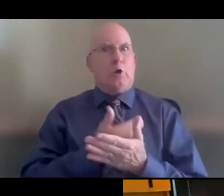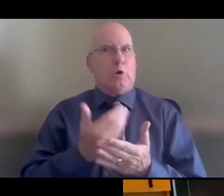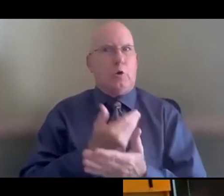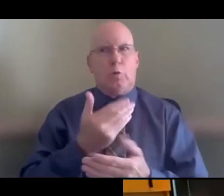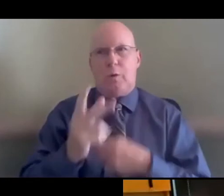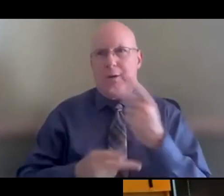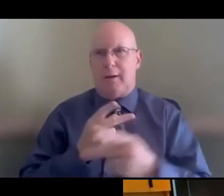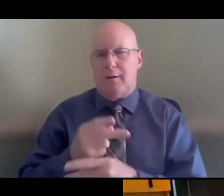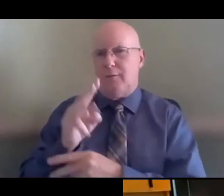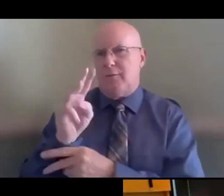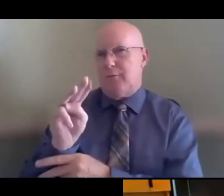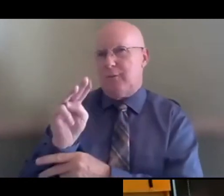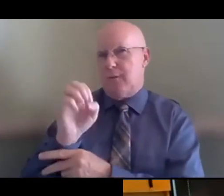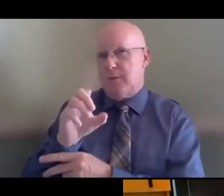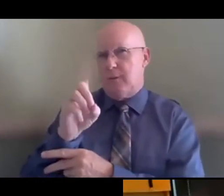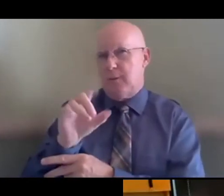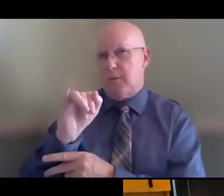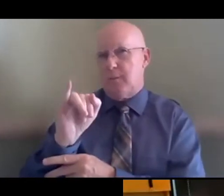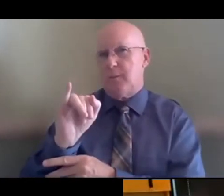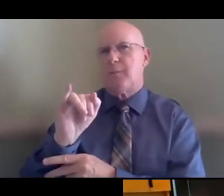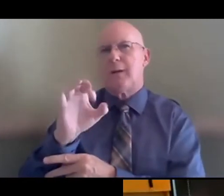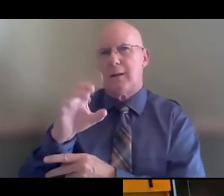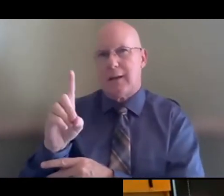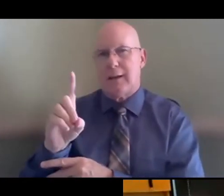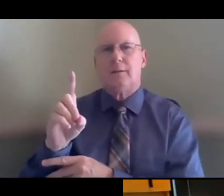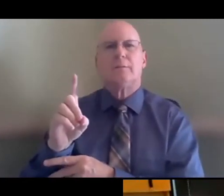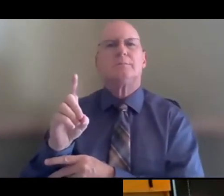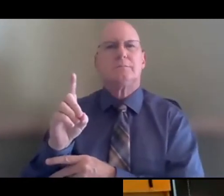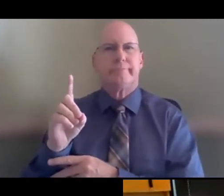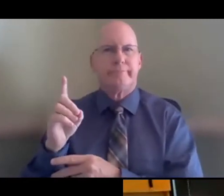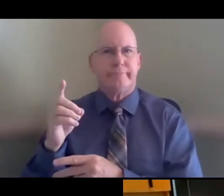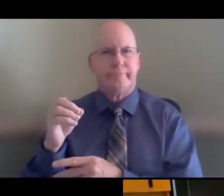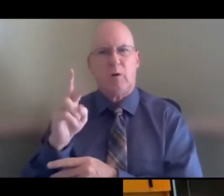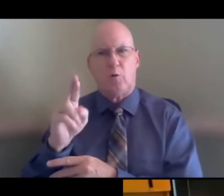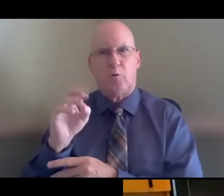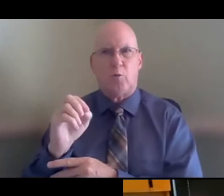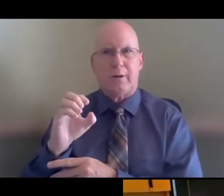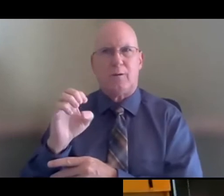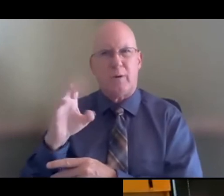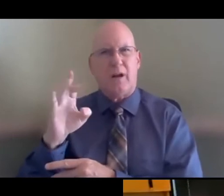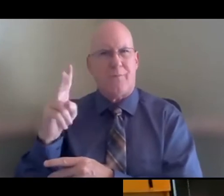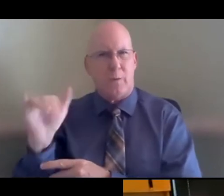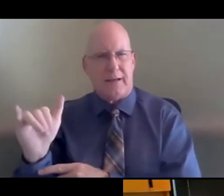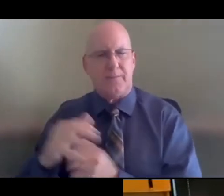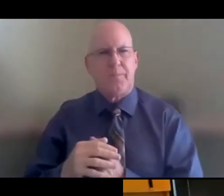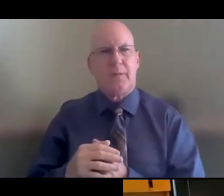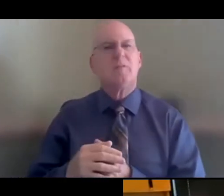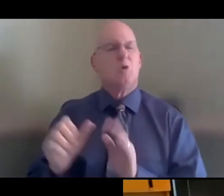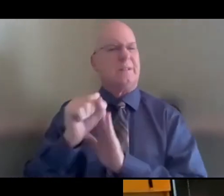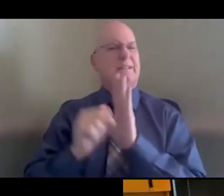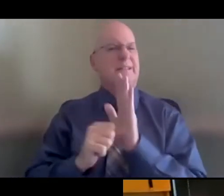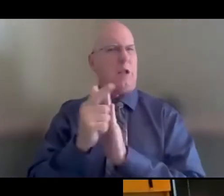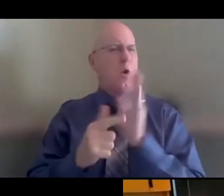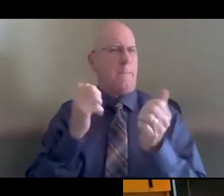Medicaid recovery. So thankfully advocates and our state legislator got that enacted. So we don't have to